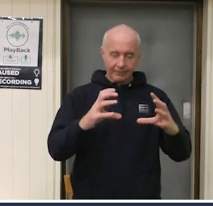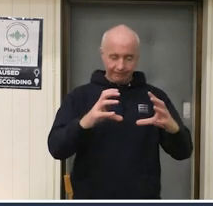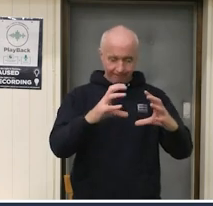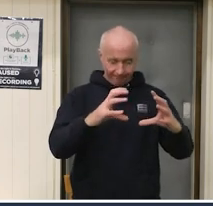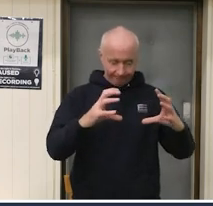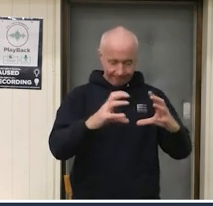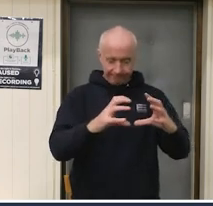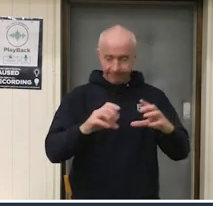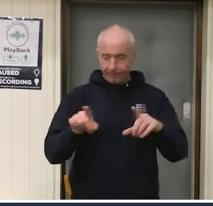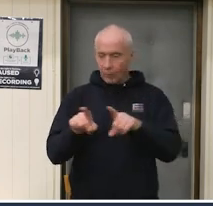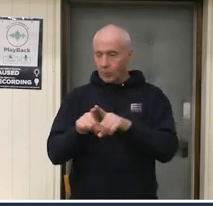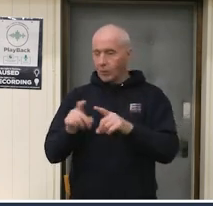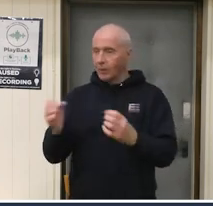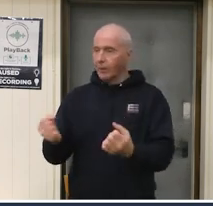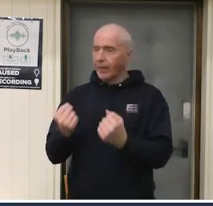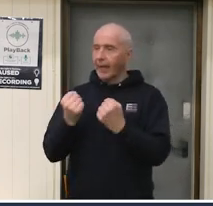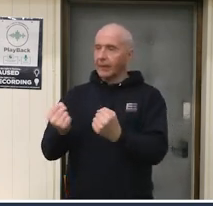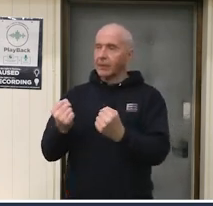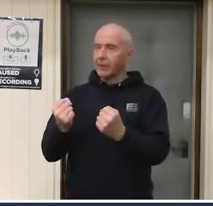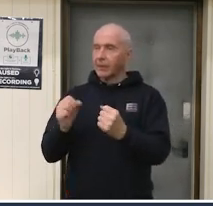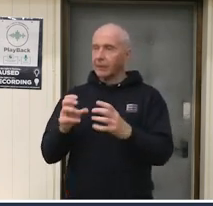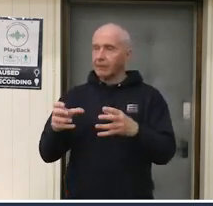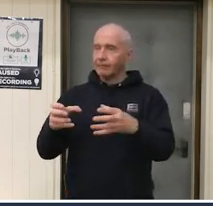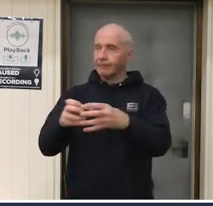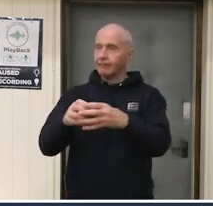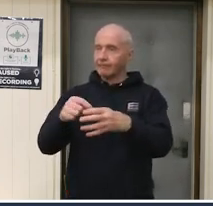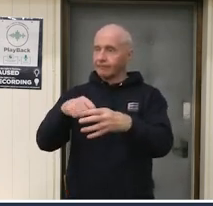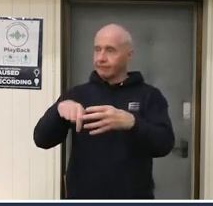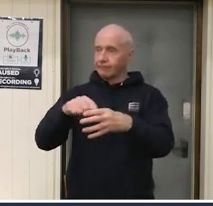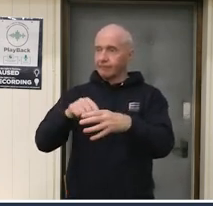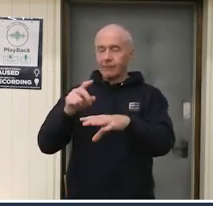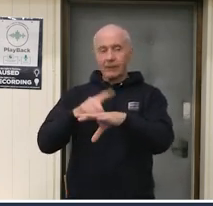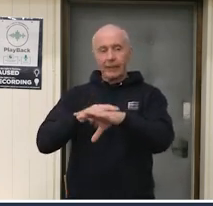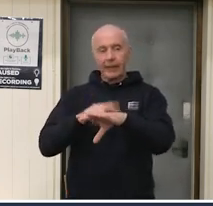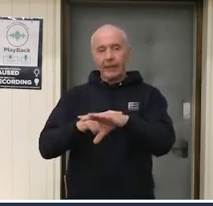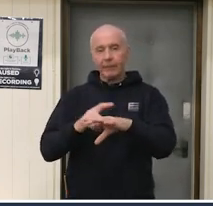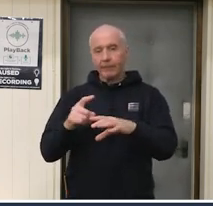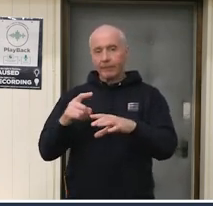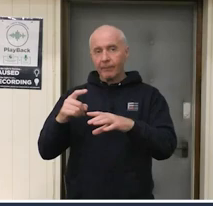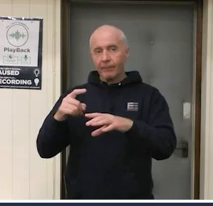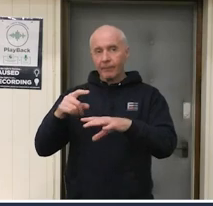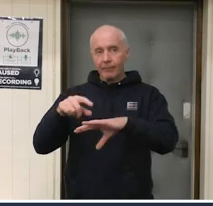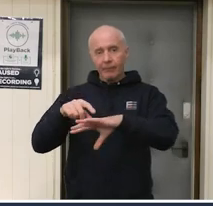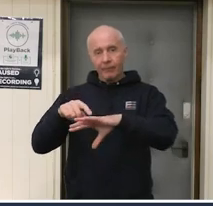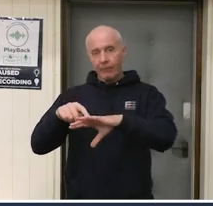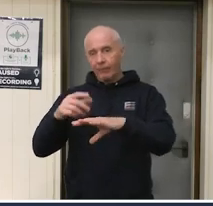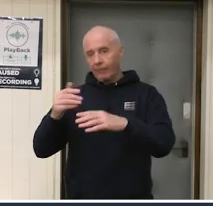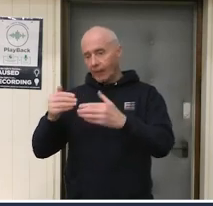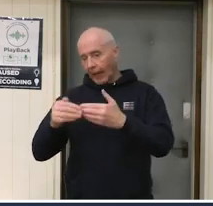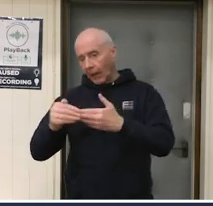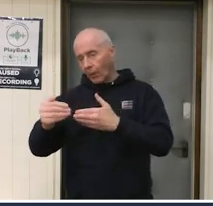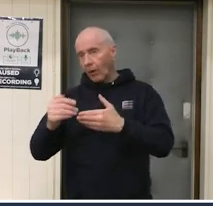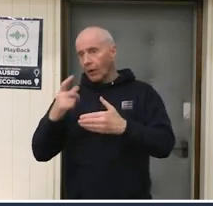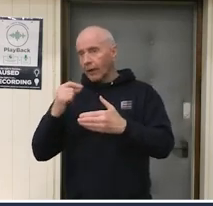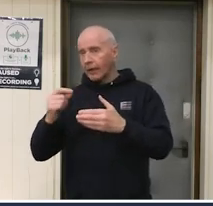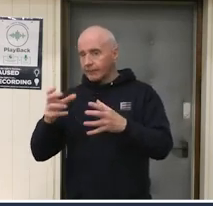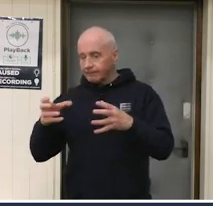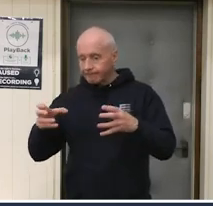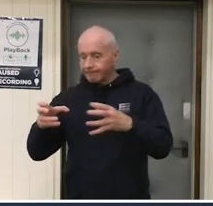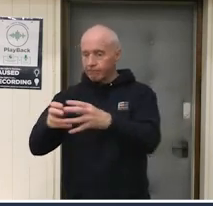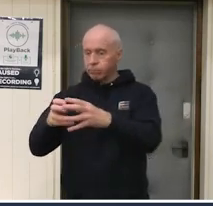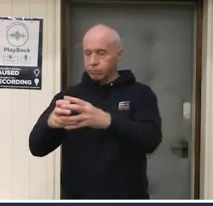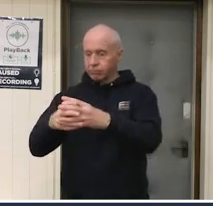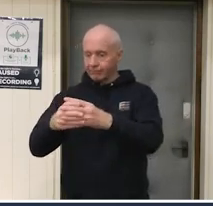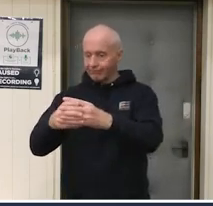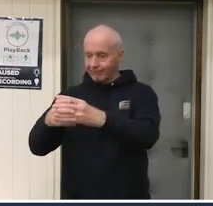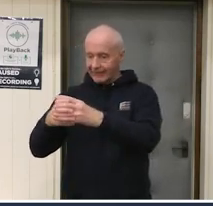is what we call the energy confinement time, i.e. how long you can keep it all together whilst you're producing net energy.